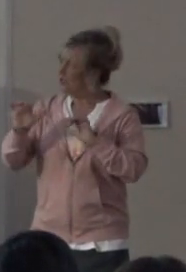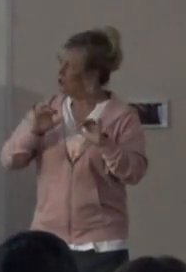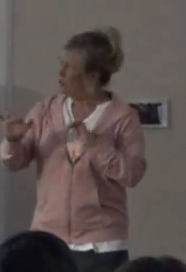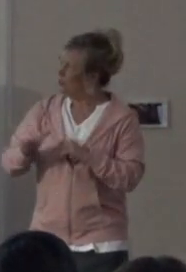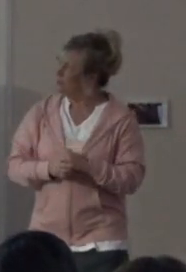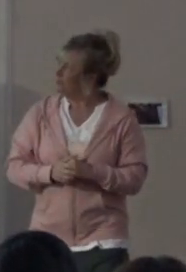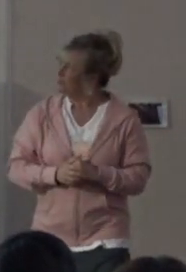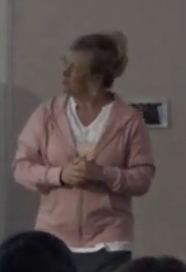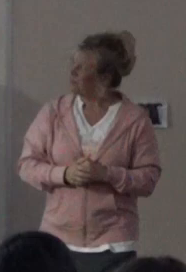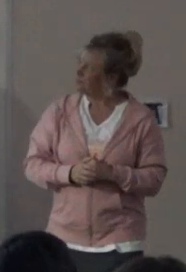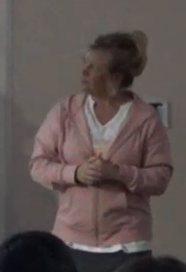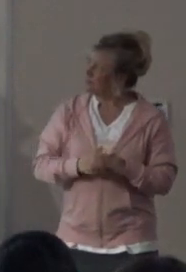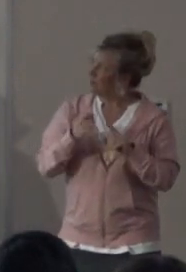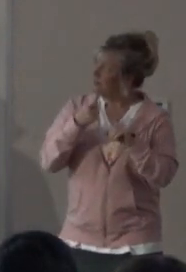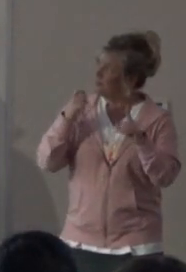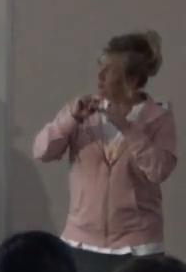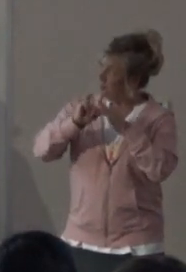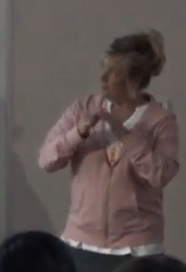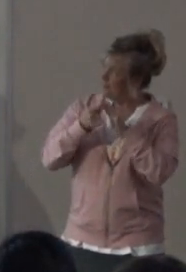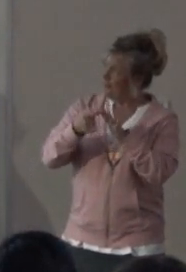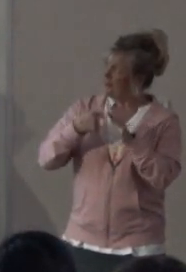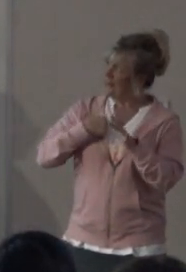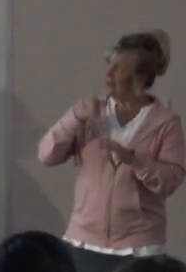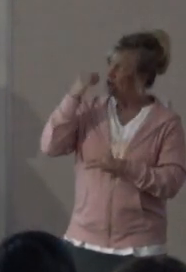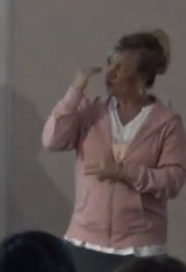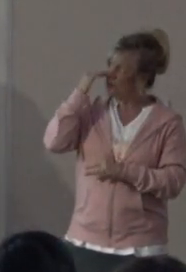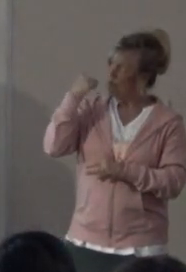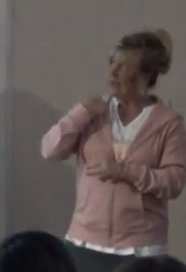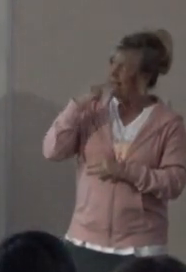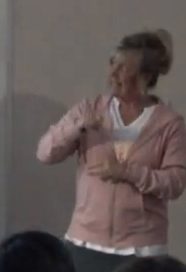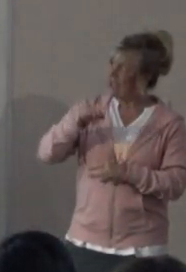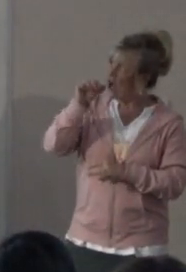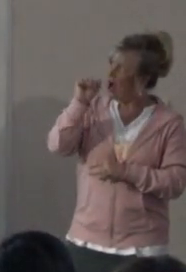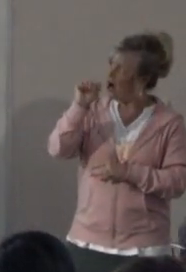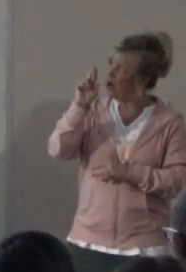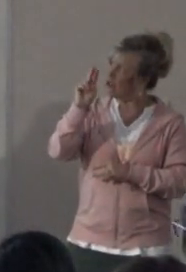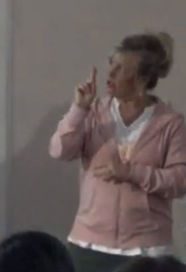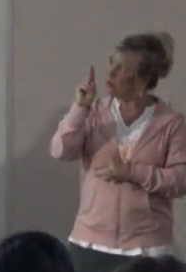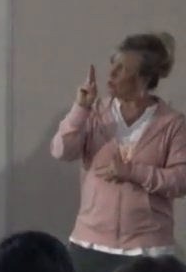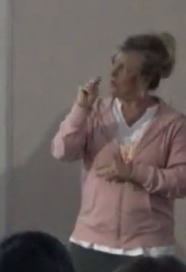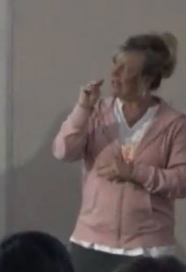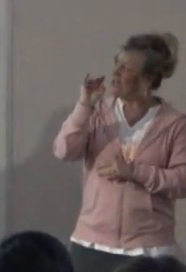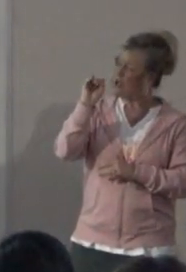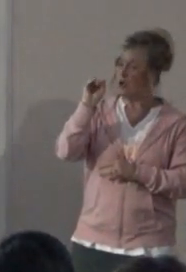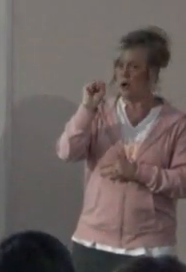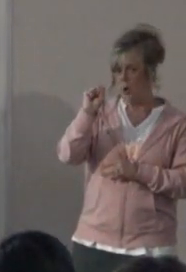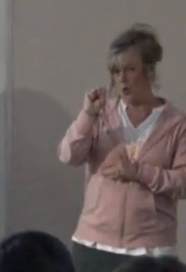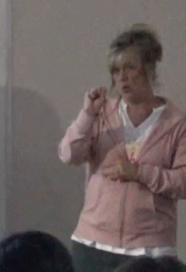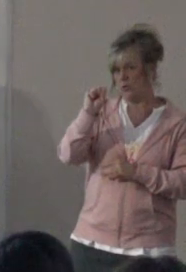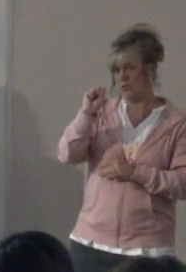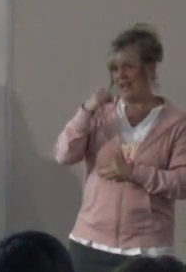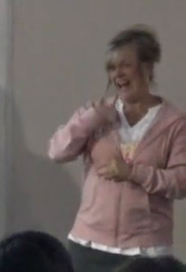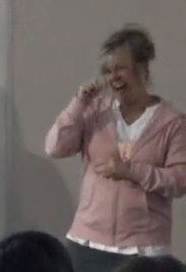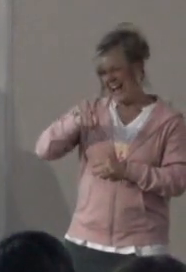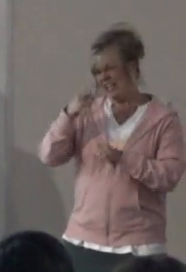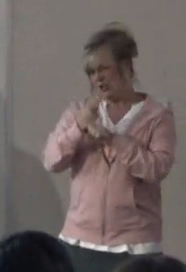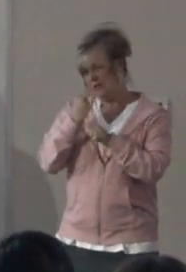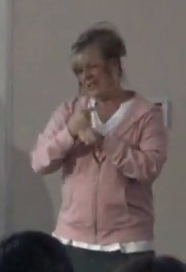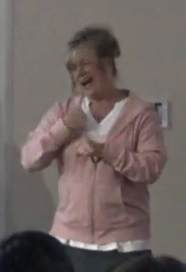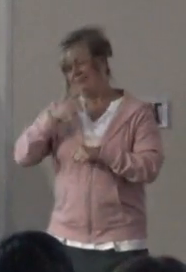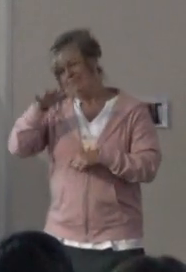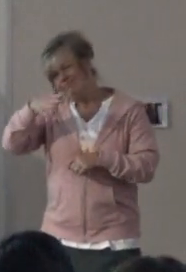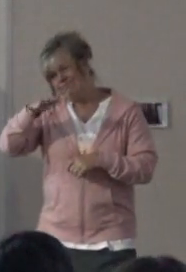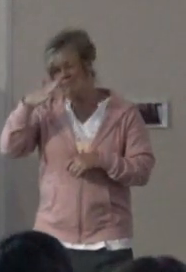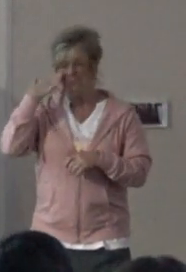And then, from the beginning, I knew I needed to use an Arduino. I kind of used an Arduino over the summer, and I was like, okay, I sort of know